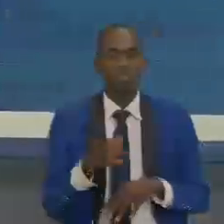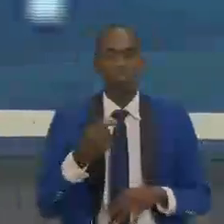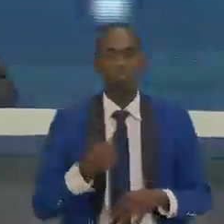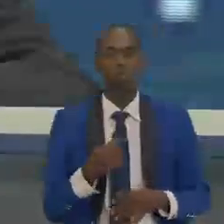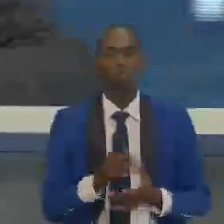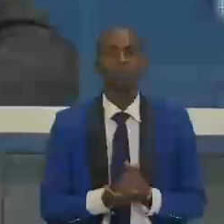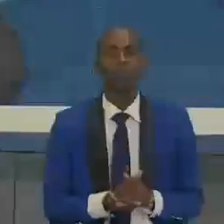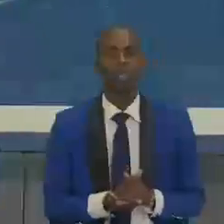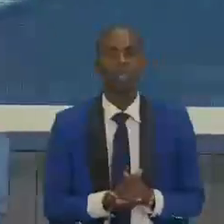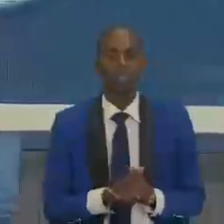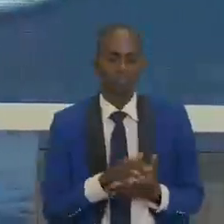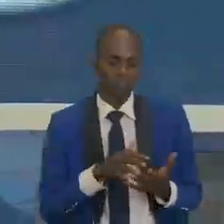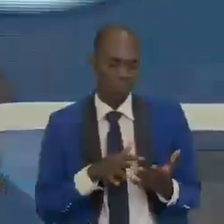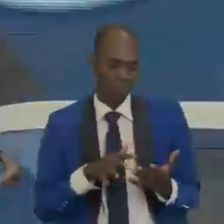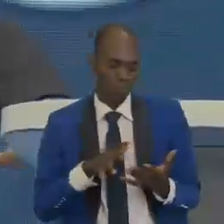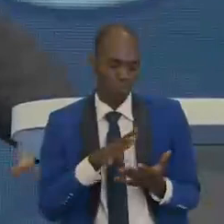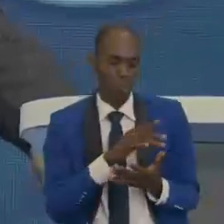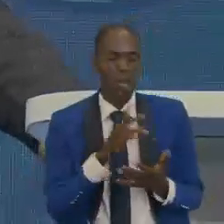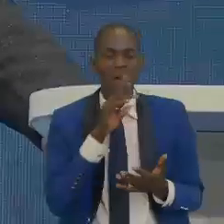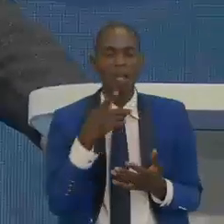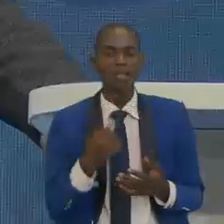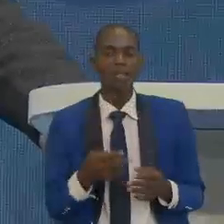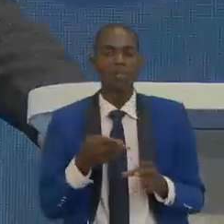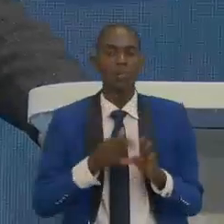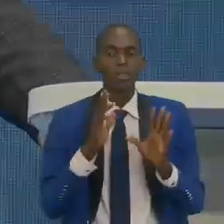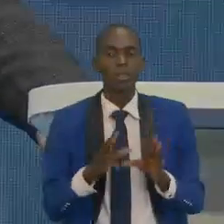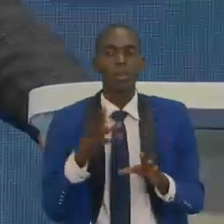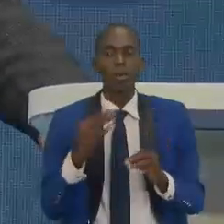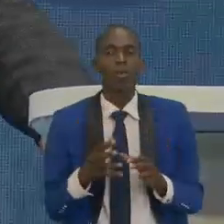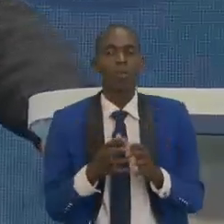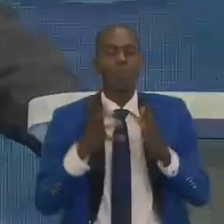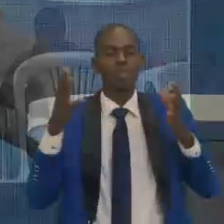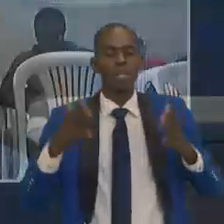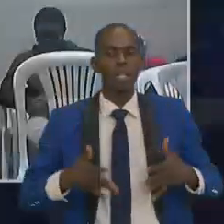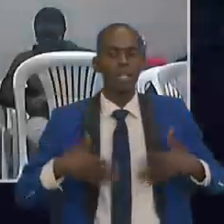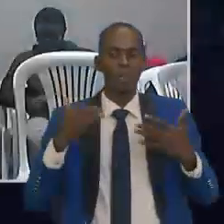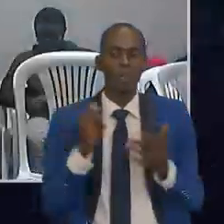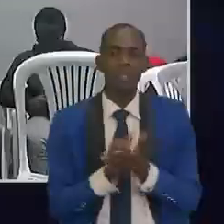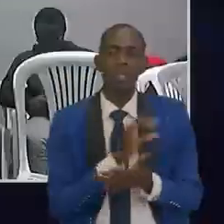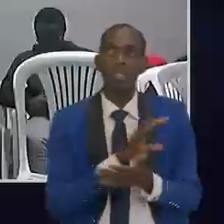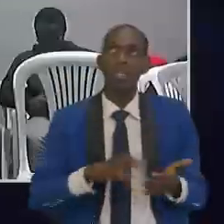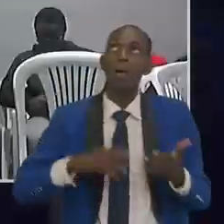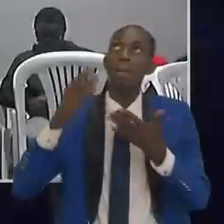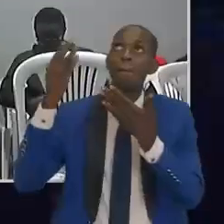Those are the partakers of the abundant life he brought from heaven.